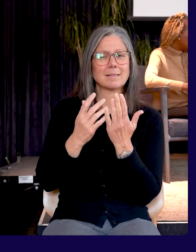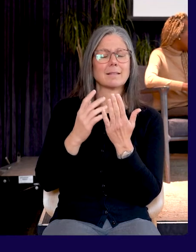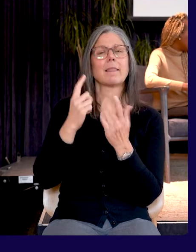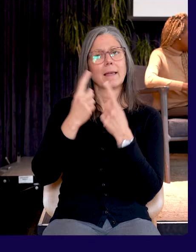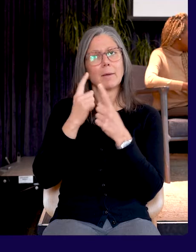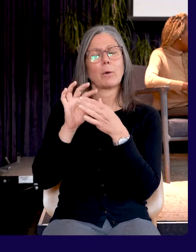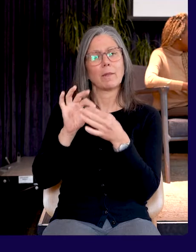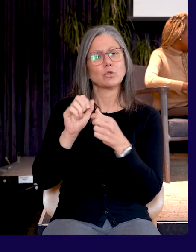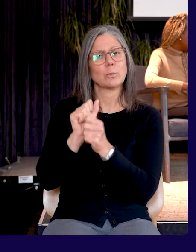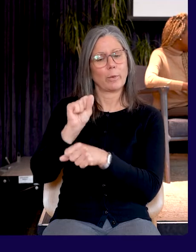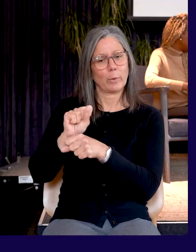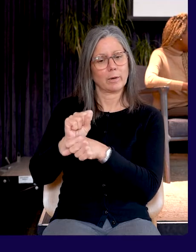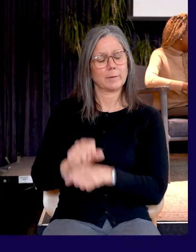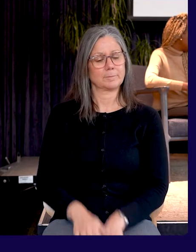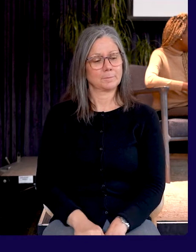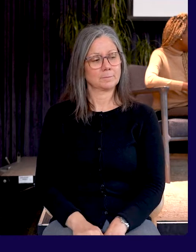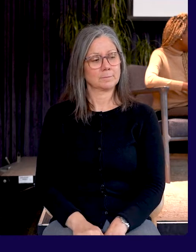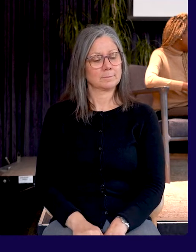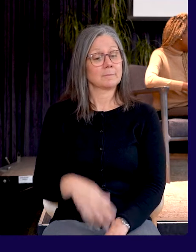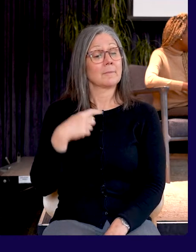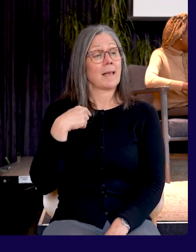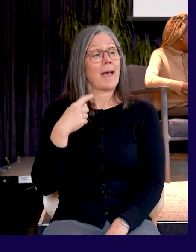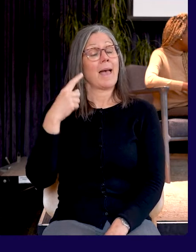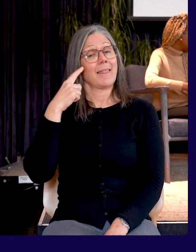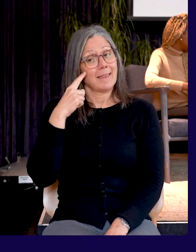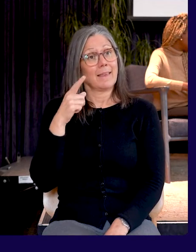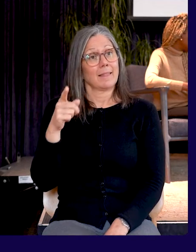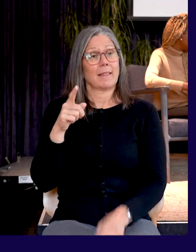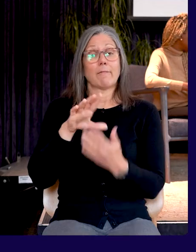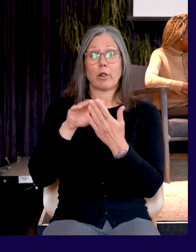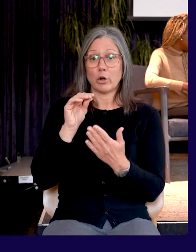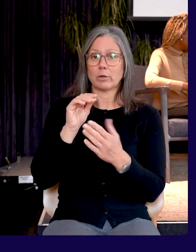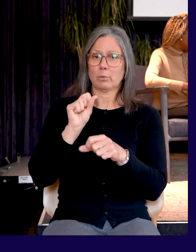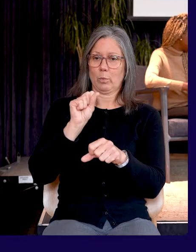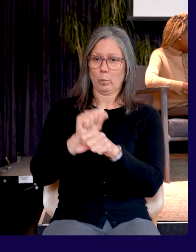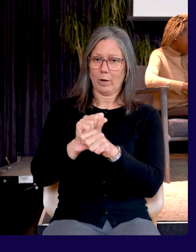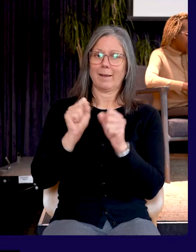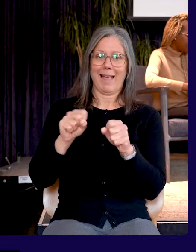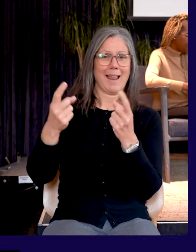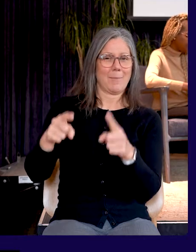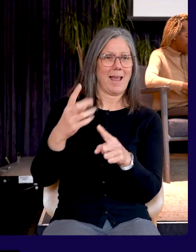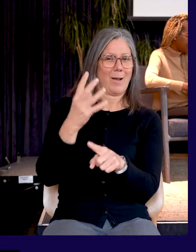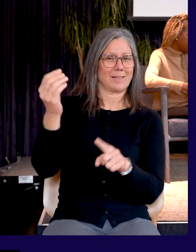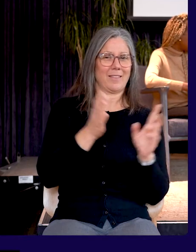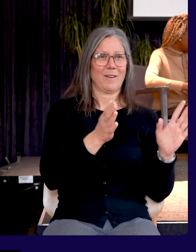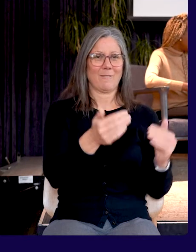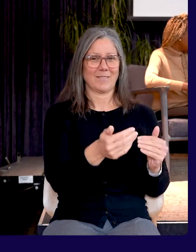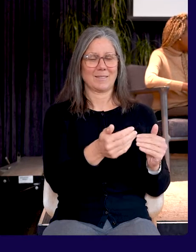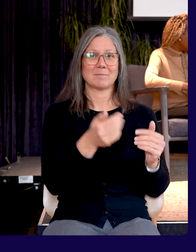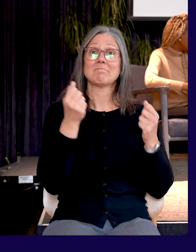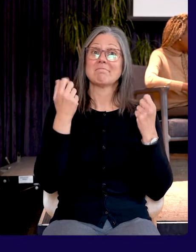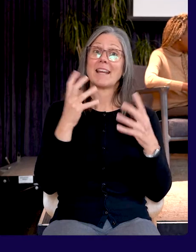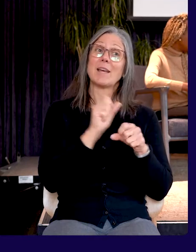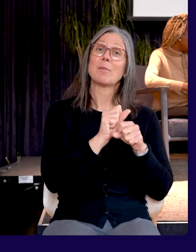relationship with work. I think that they've learned that work can be done. And before we close, we'd just like to thank again our